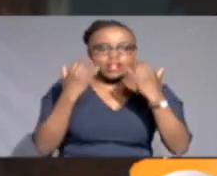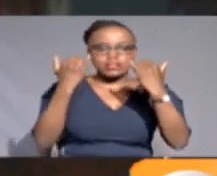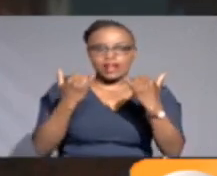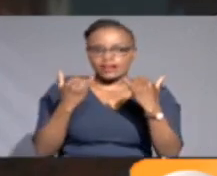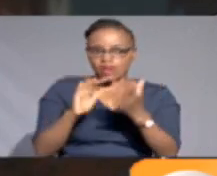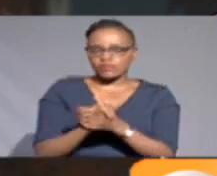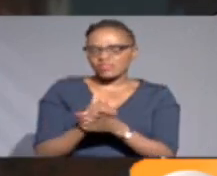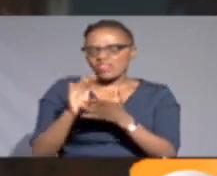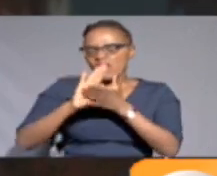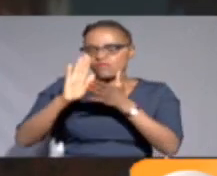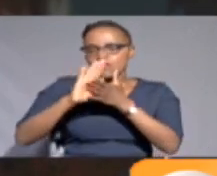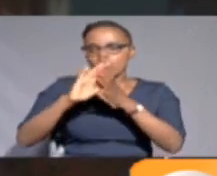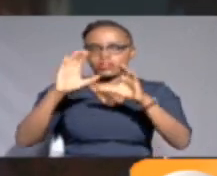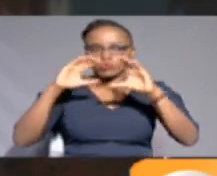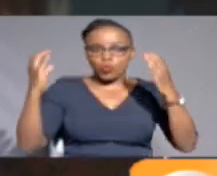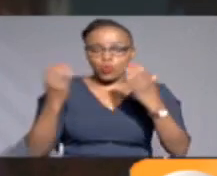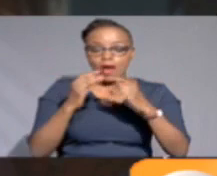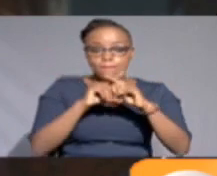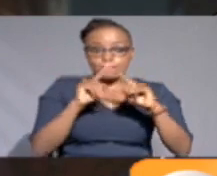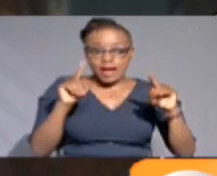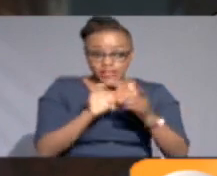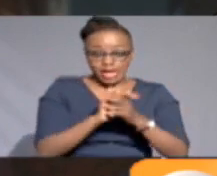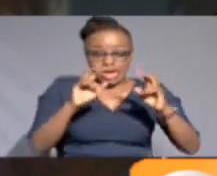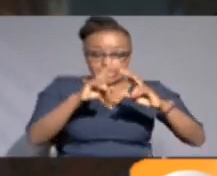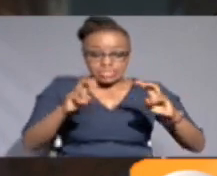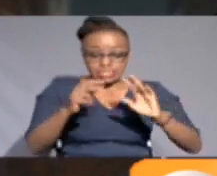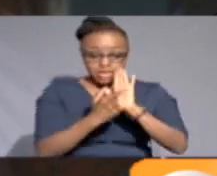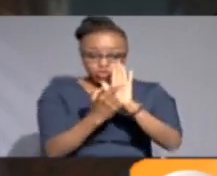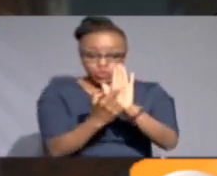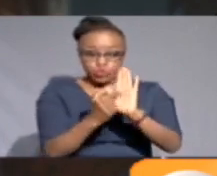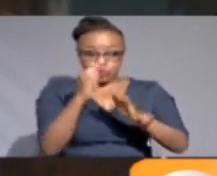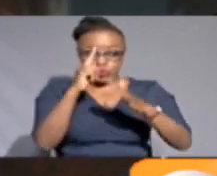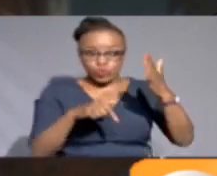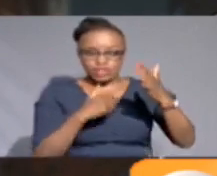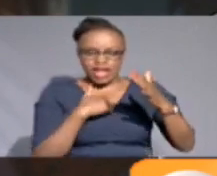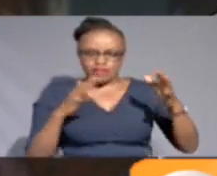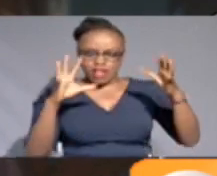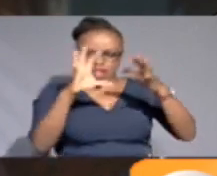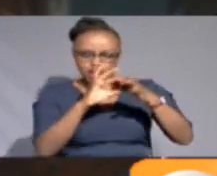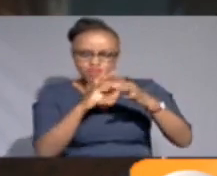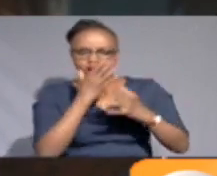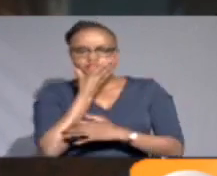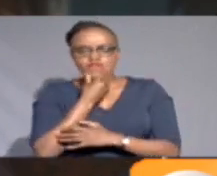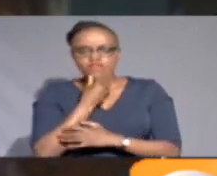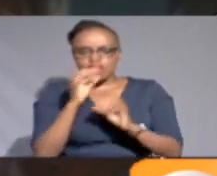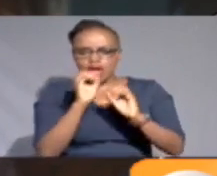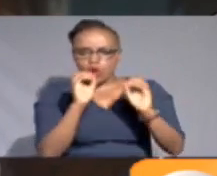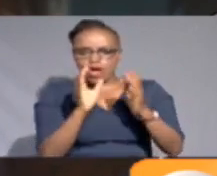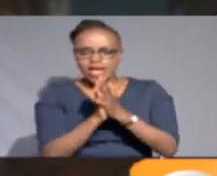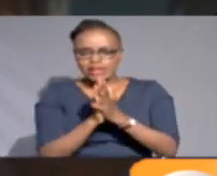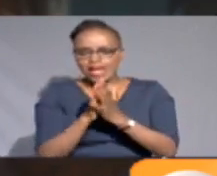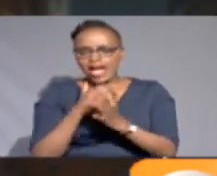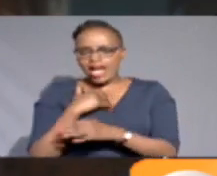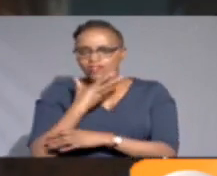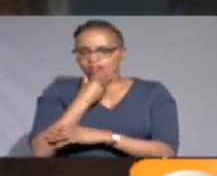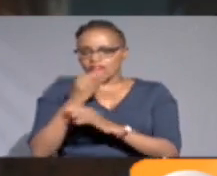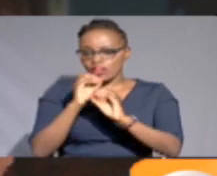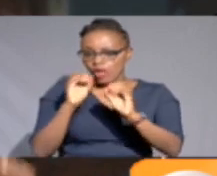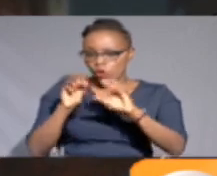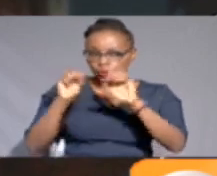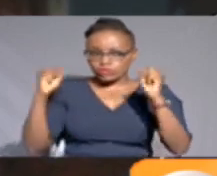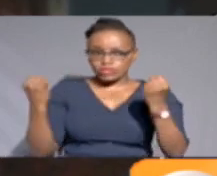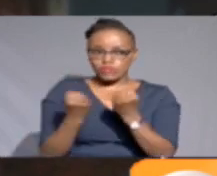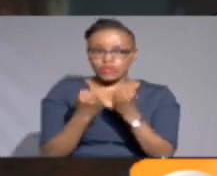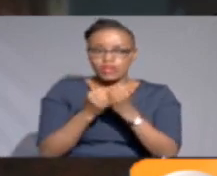a fast-paced world, nevertheless, some research actually showed that there is a link between fatherlessness, the lack of fathers in our society,